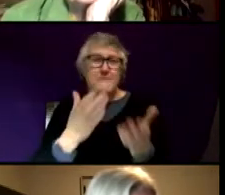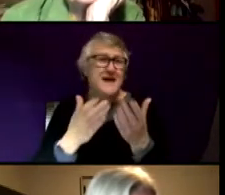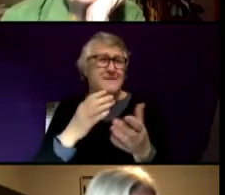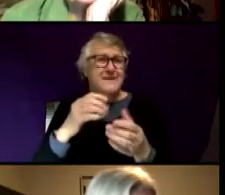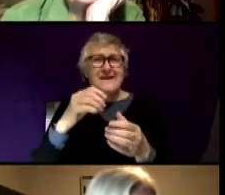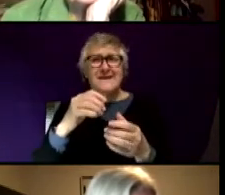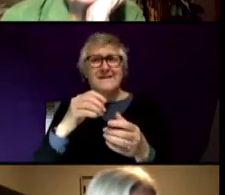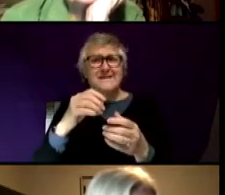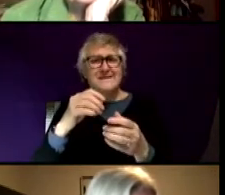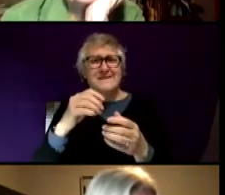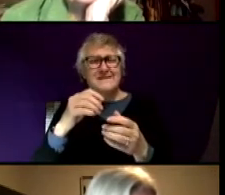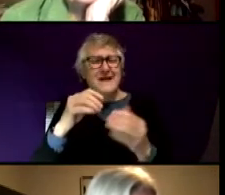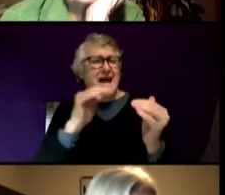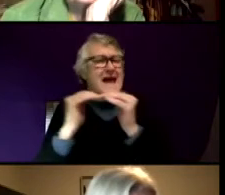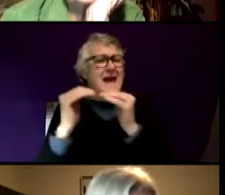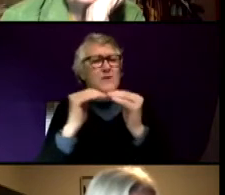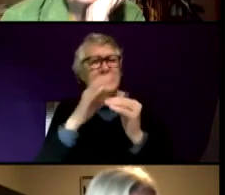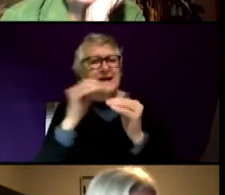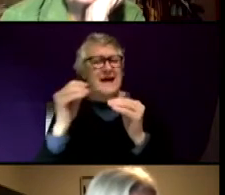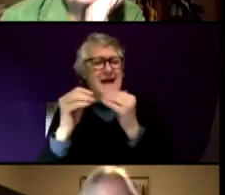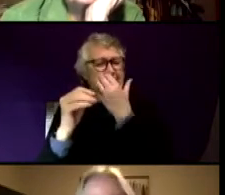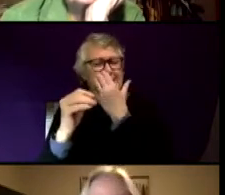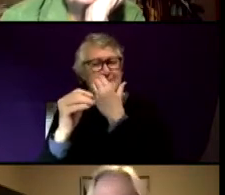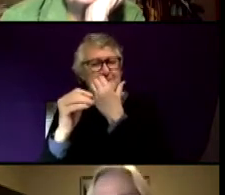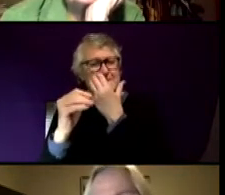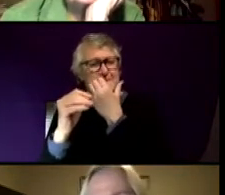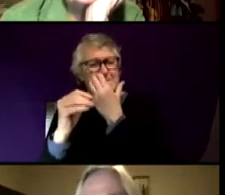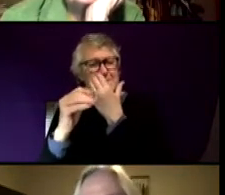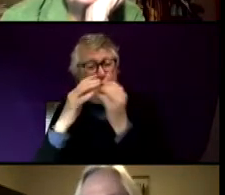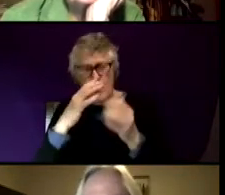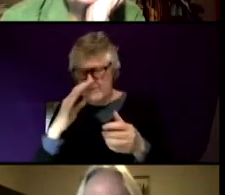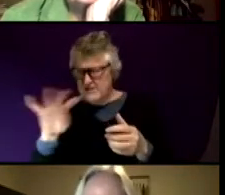statement, as part of the agenda would be super cool.